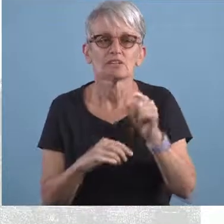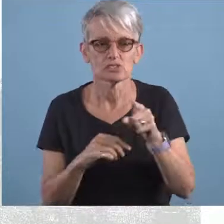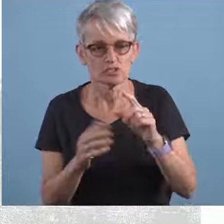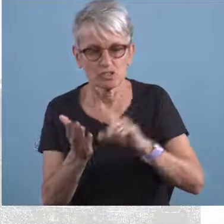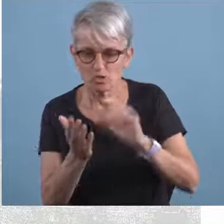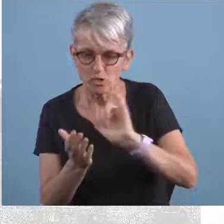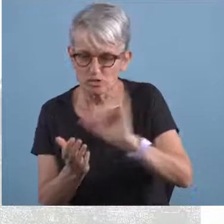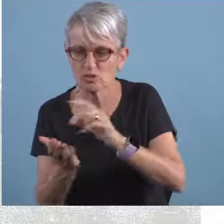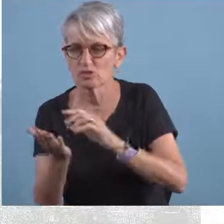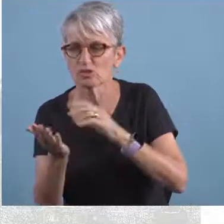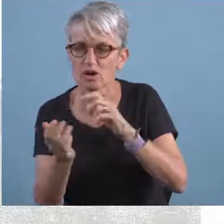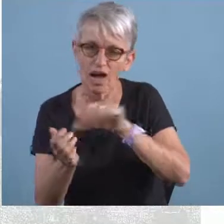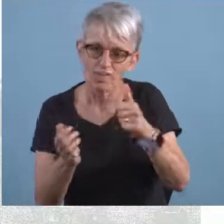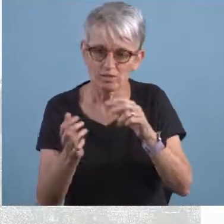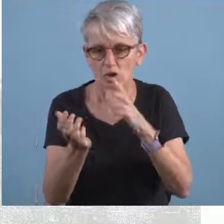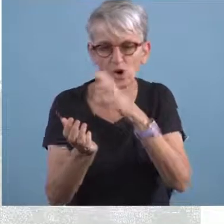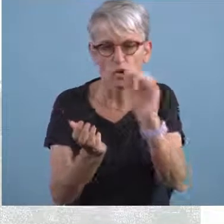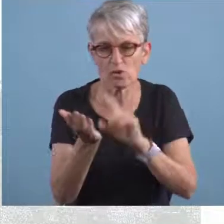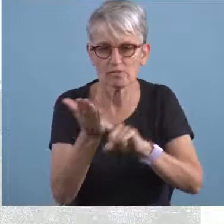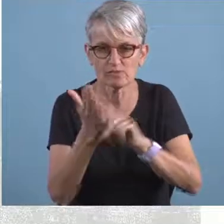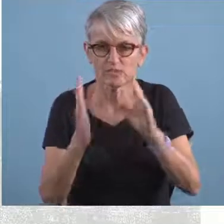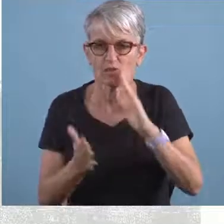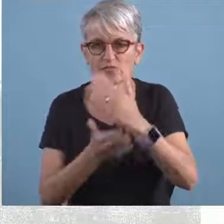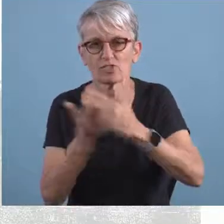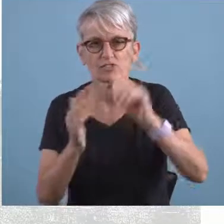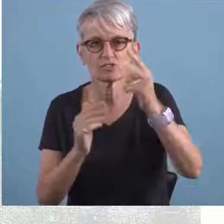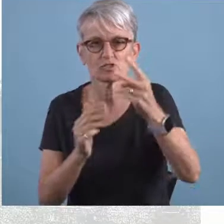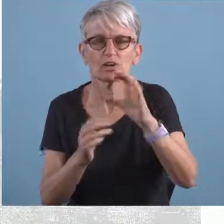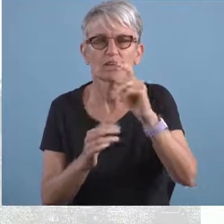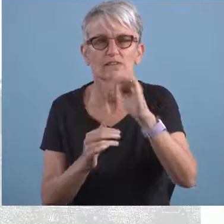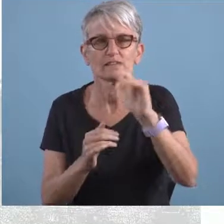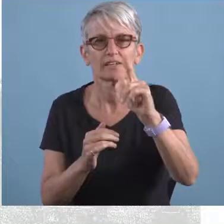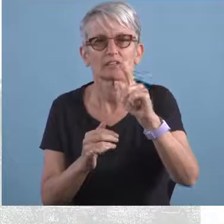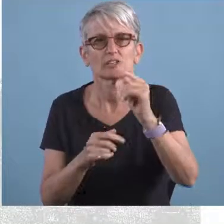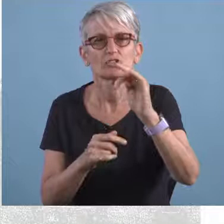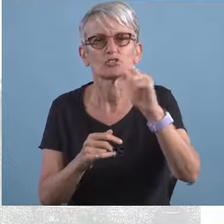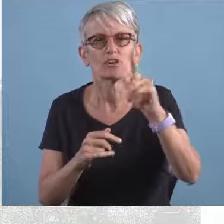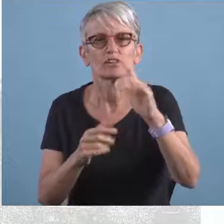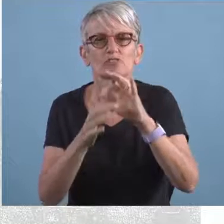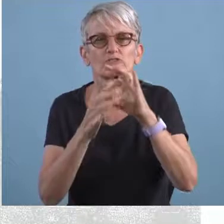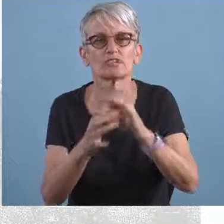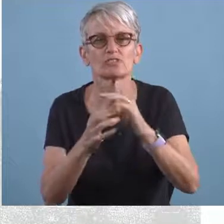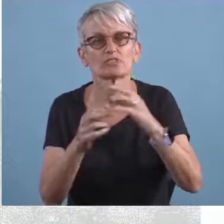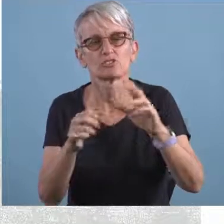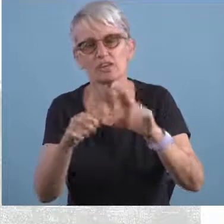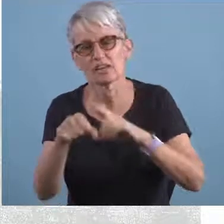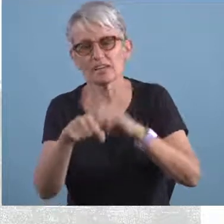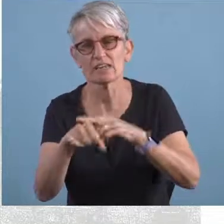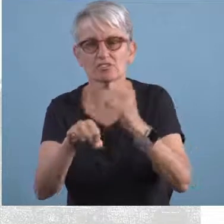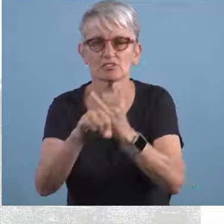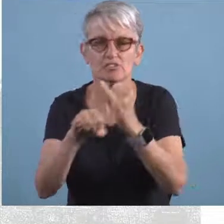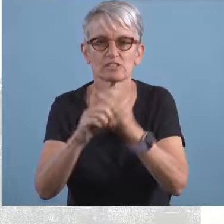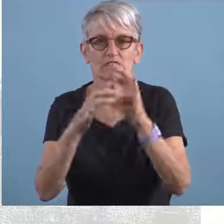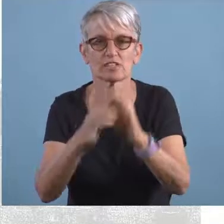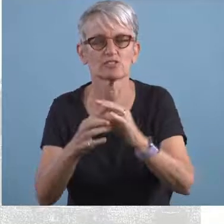co-investigator for phase two clinical trial funded by the National Institutes on Health and National Institute on